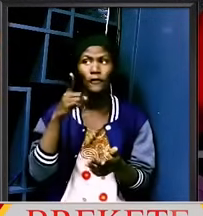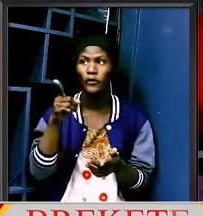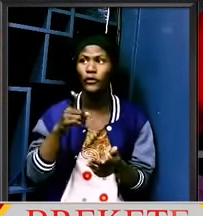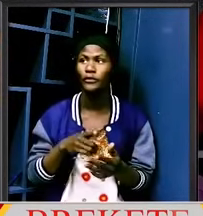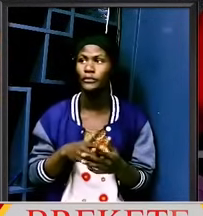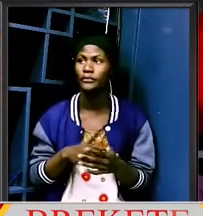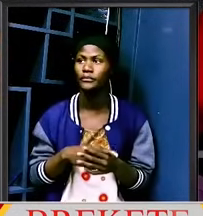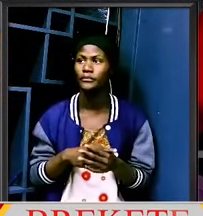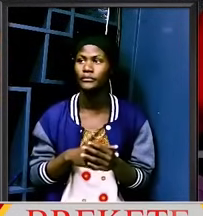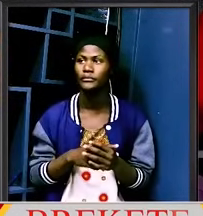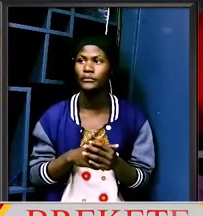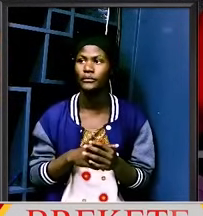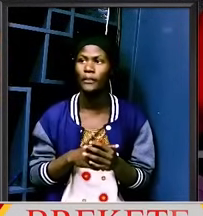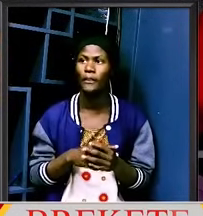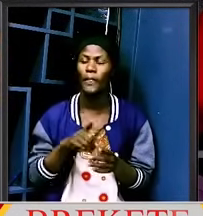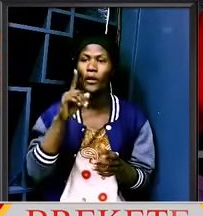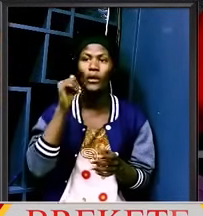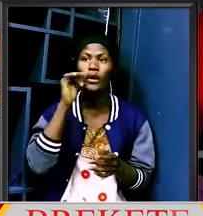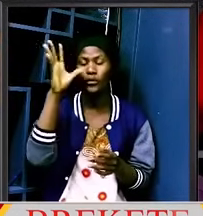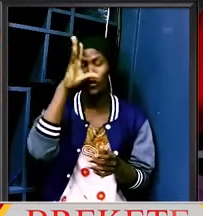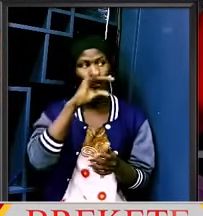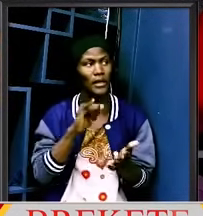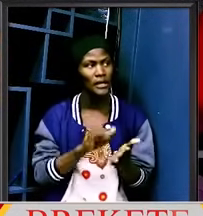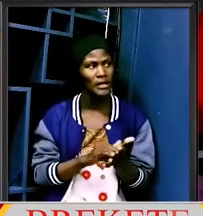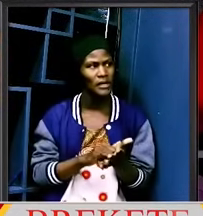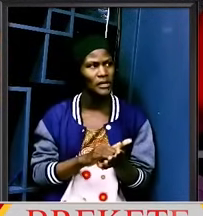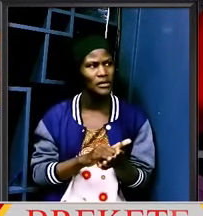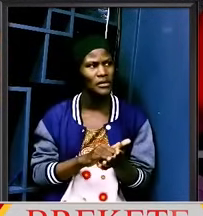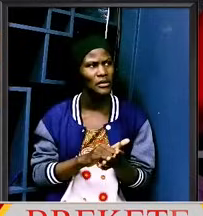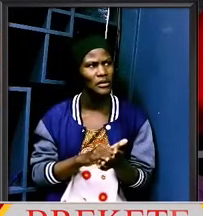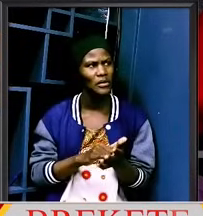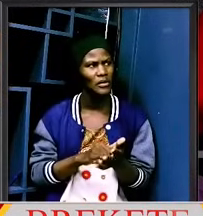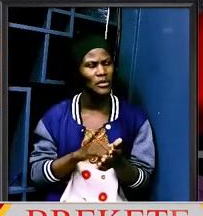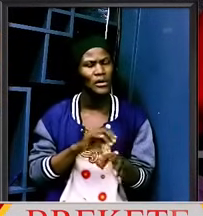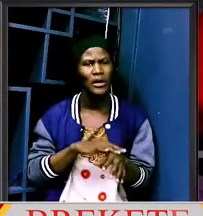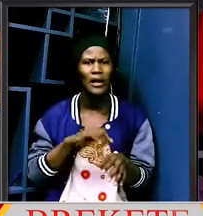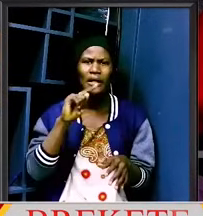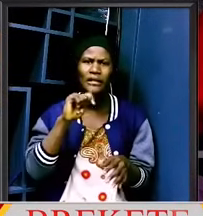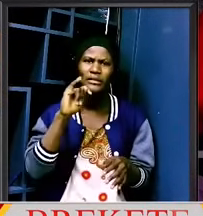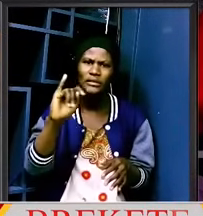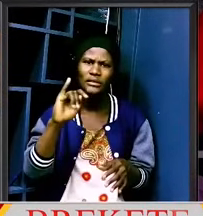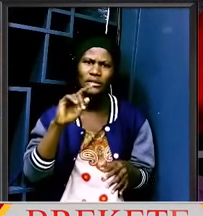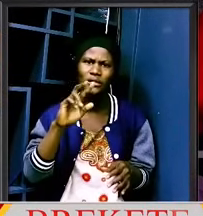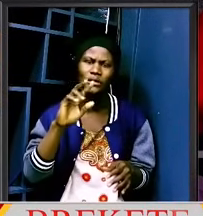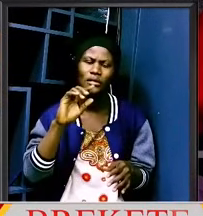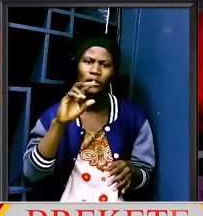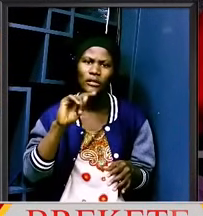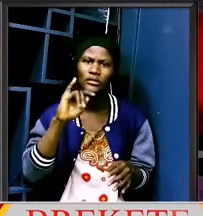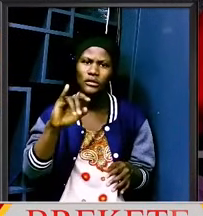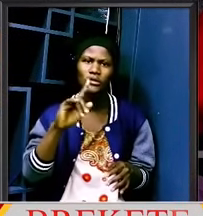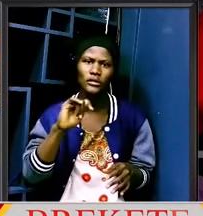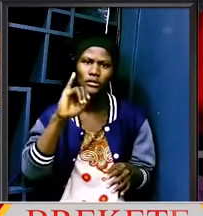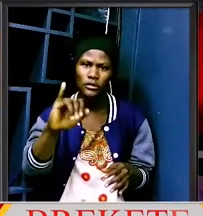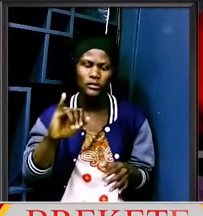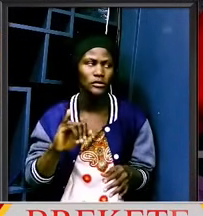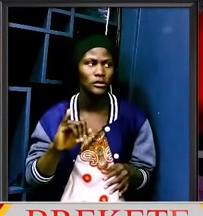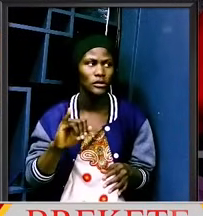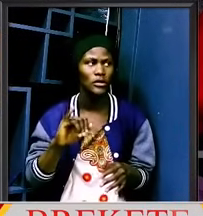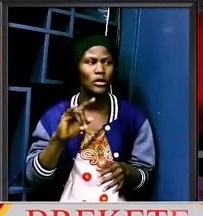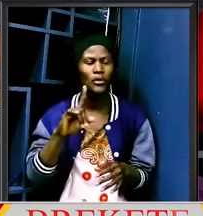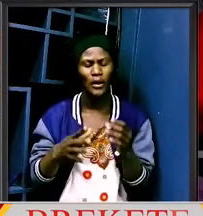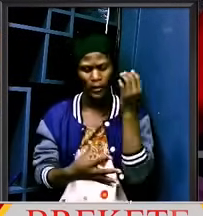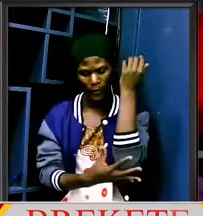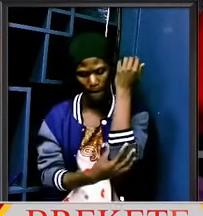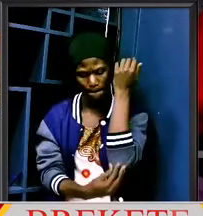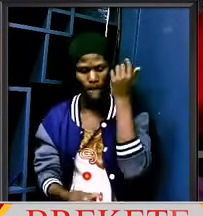Family. One woman, where they call Titi in the history of Northern Nigeria. Titi, now one